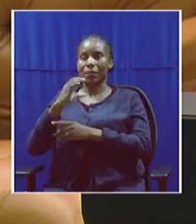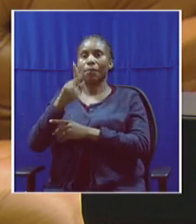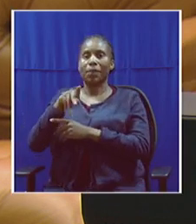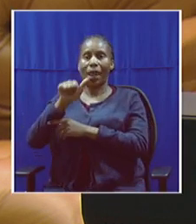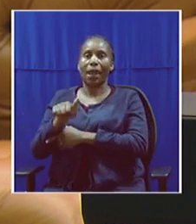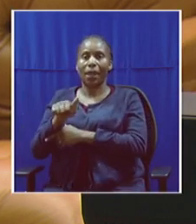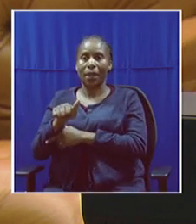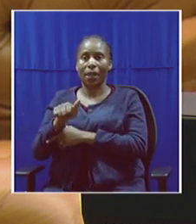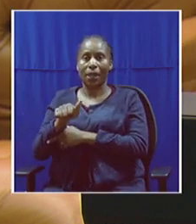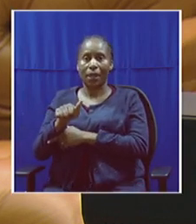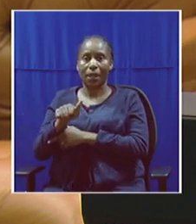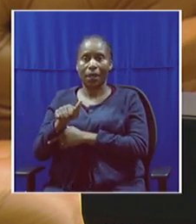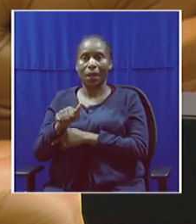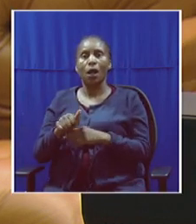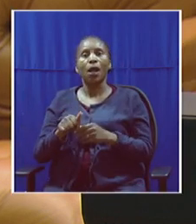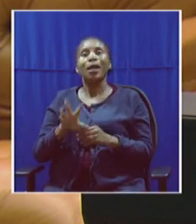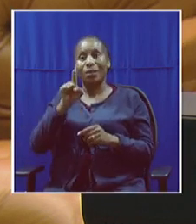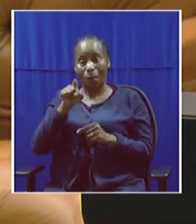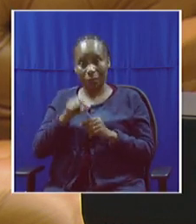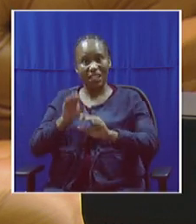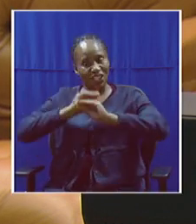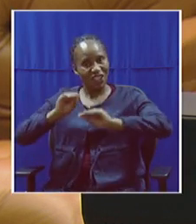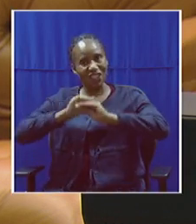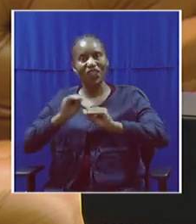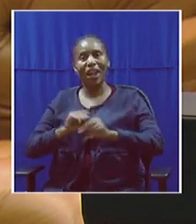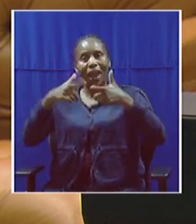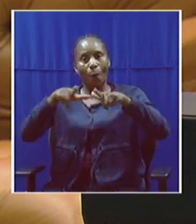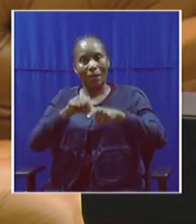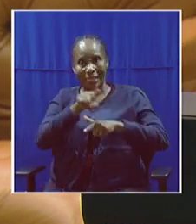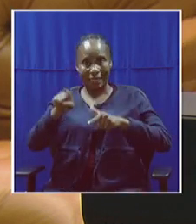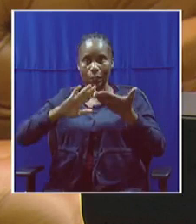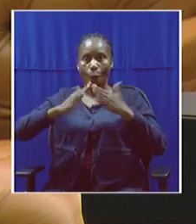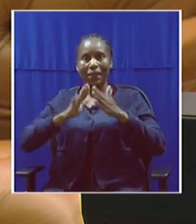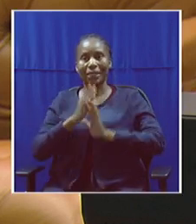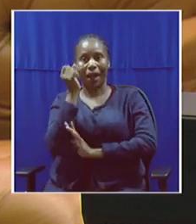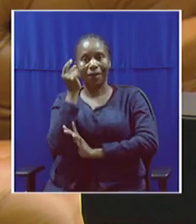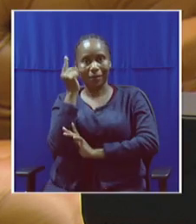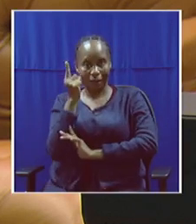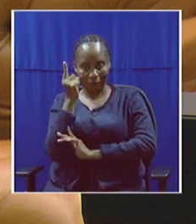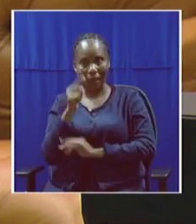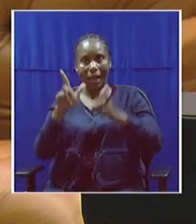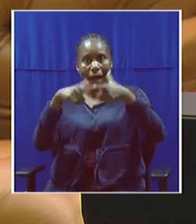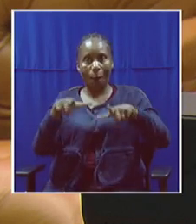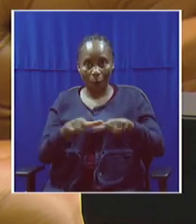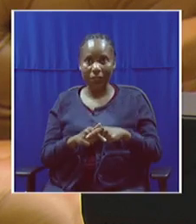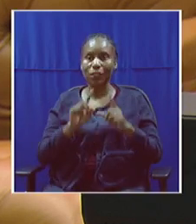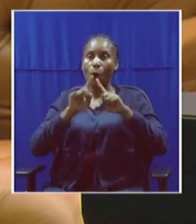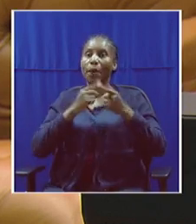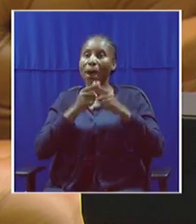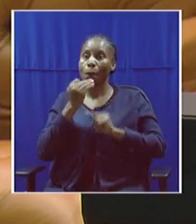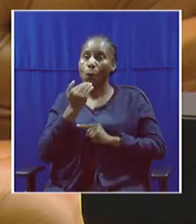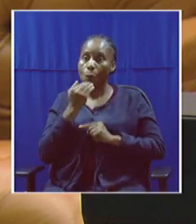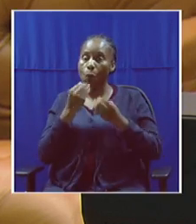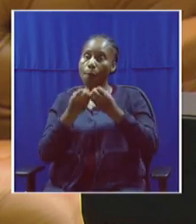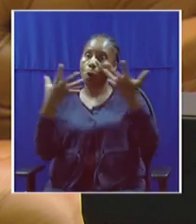and effectively in a language that the community understands the language spoken by the majority of CPA members